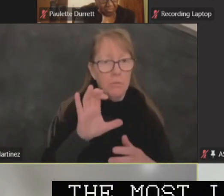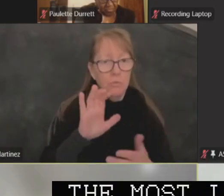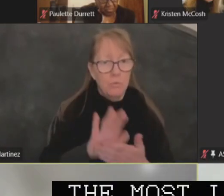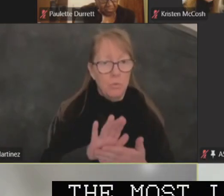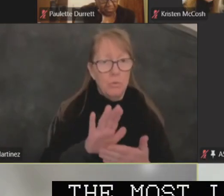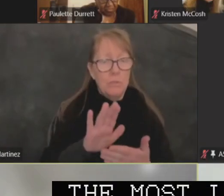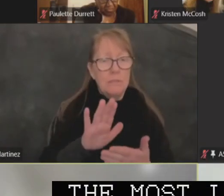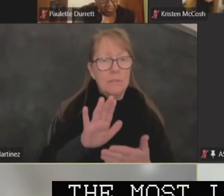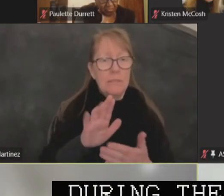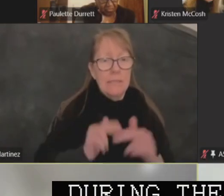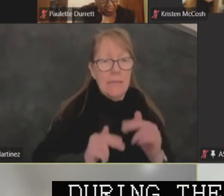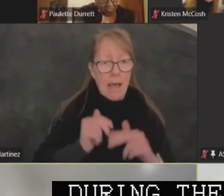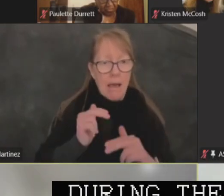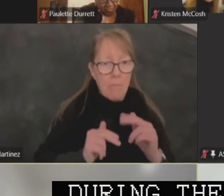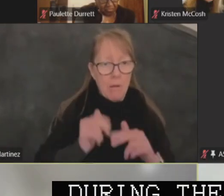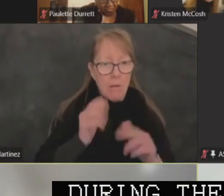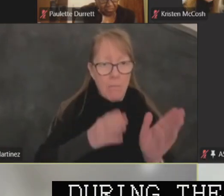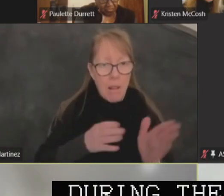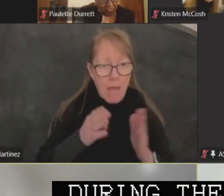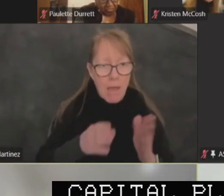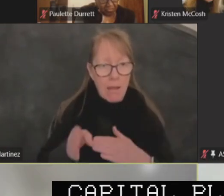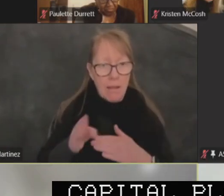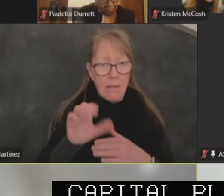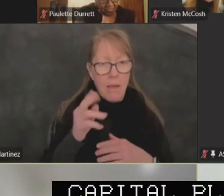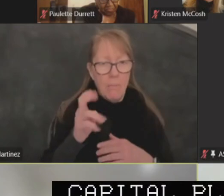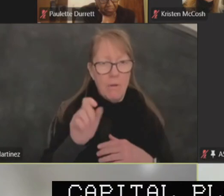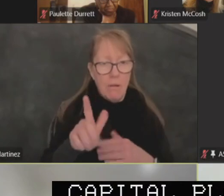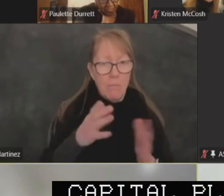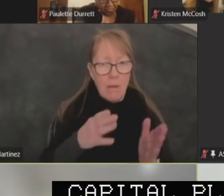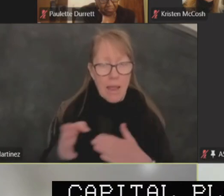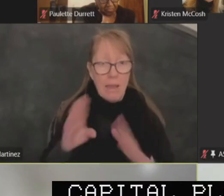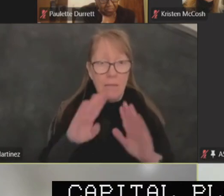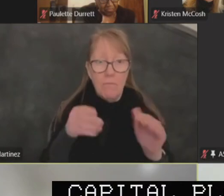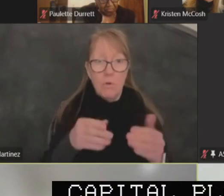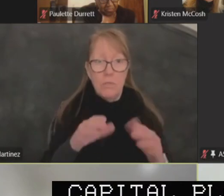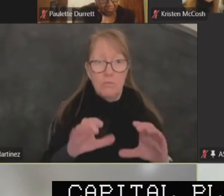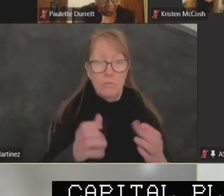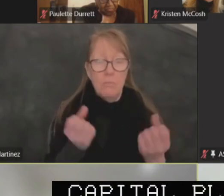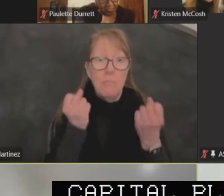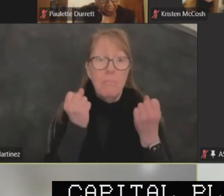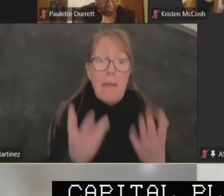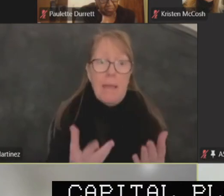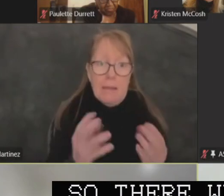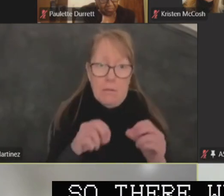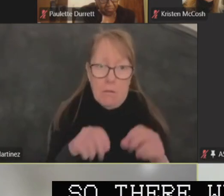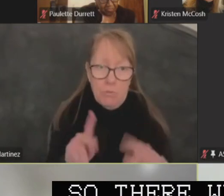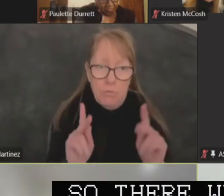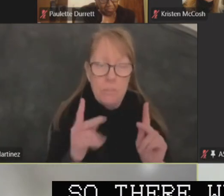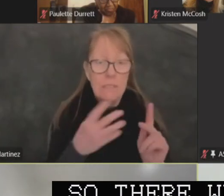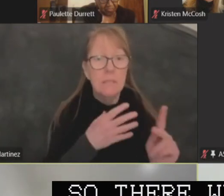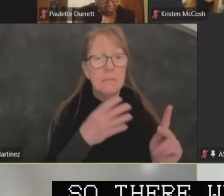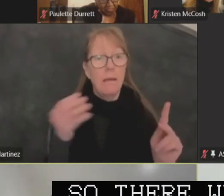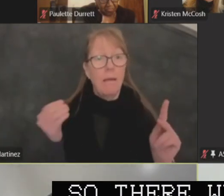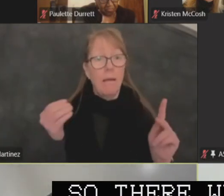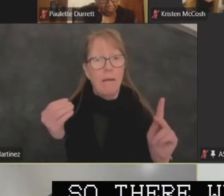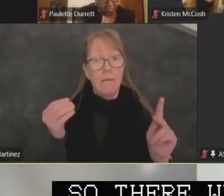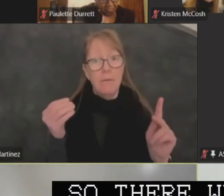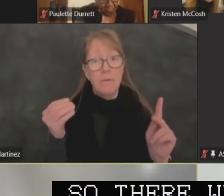there were many opportunities, and there was I had seen very